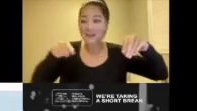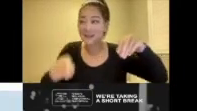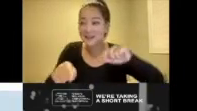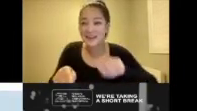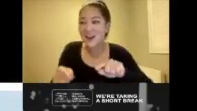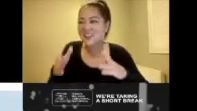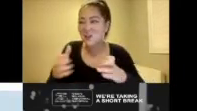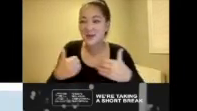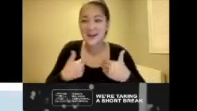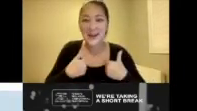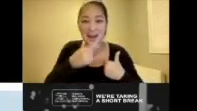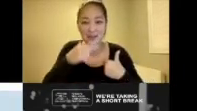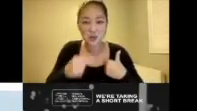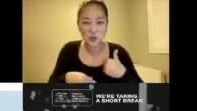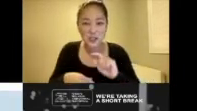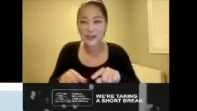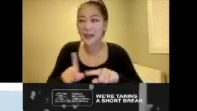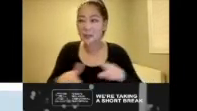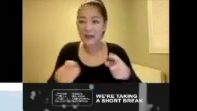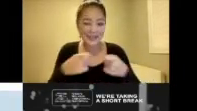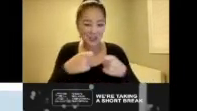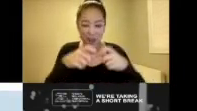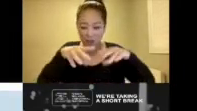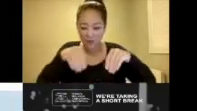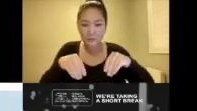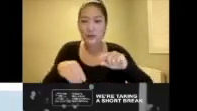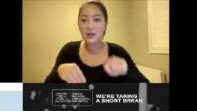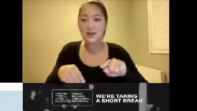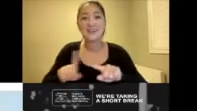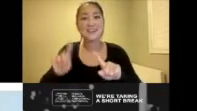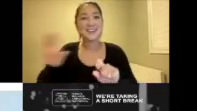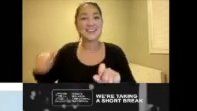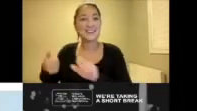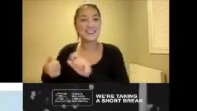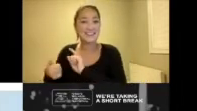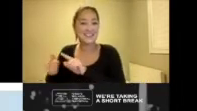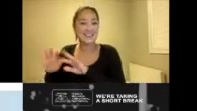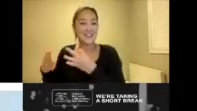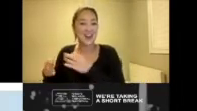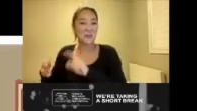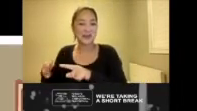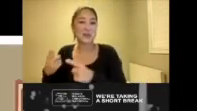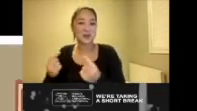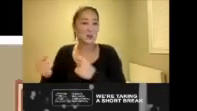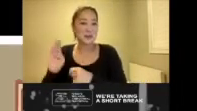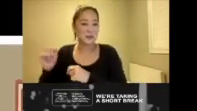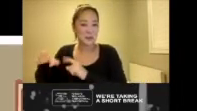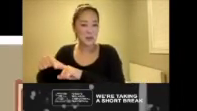turkey when there's no electricity. And sure enough, the Garmianis are in the backyard with a massive old barbecue and are used